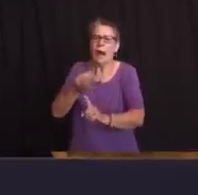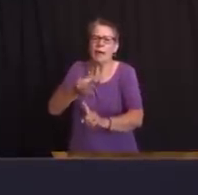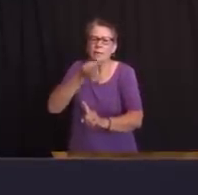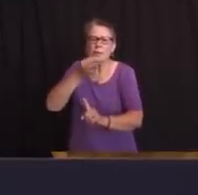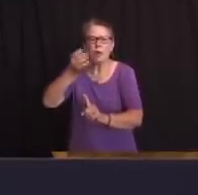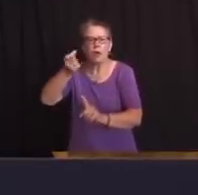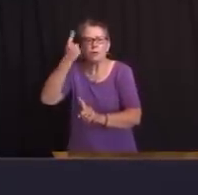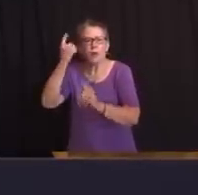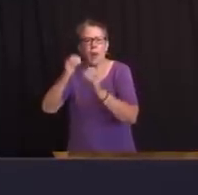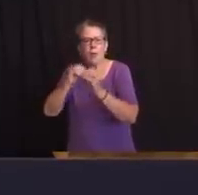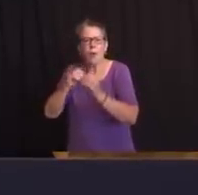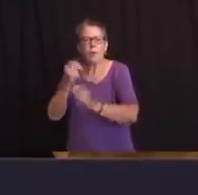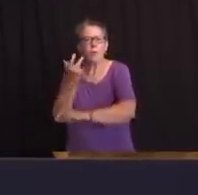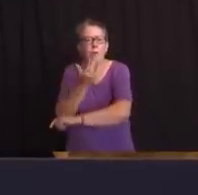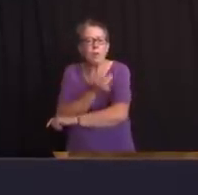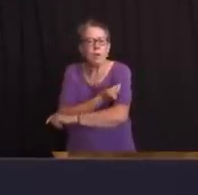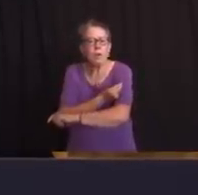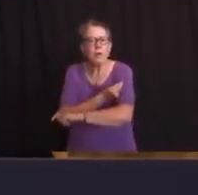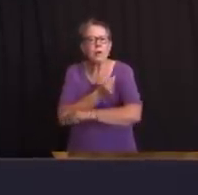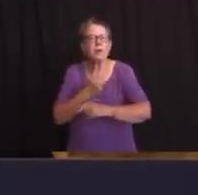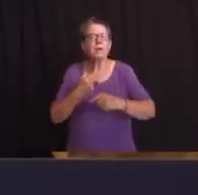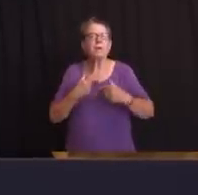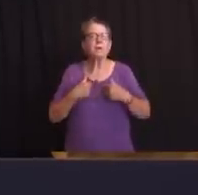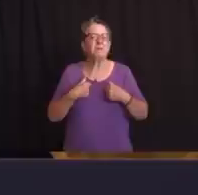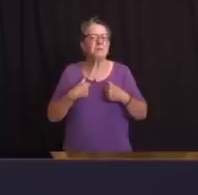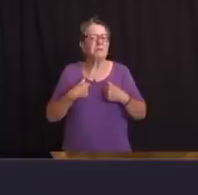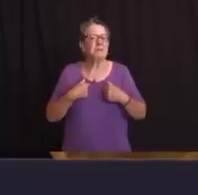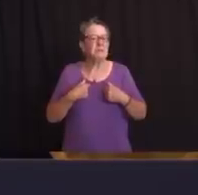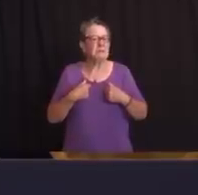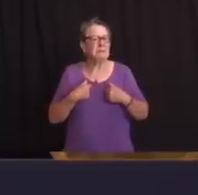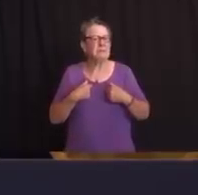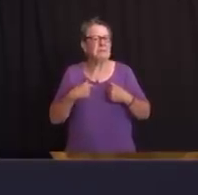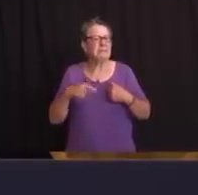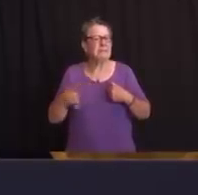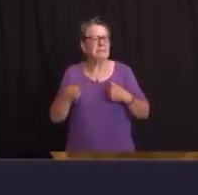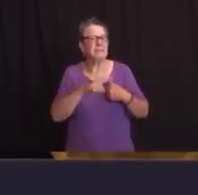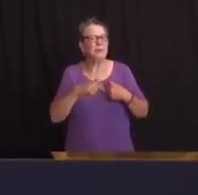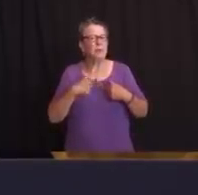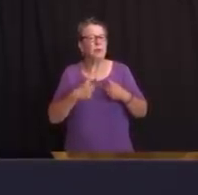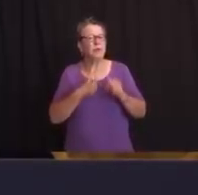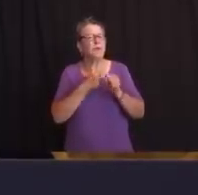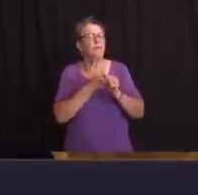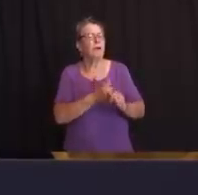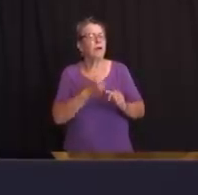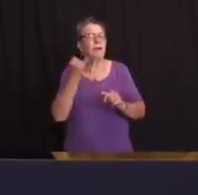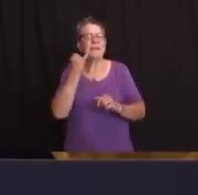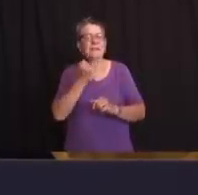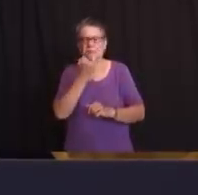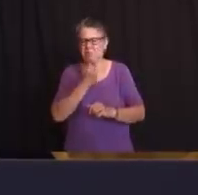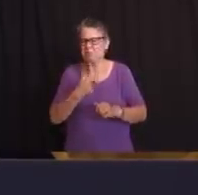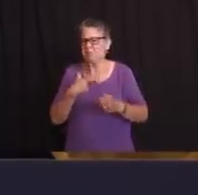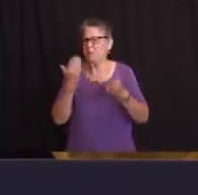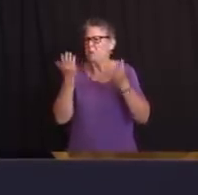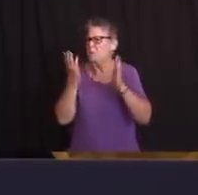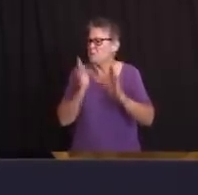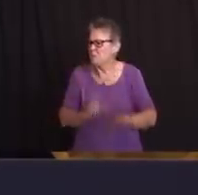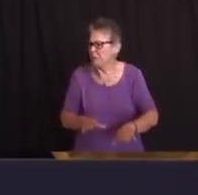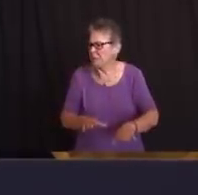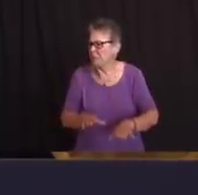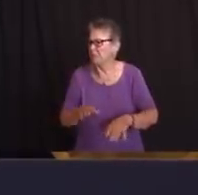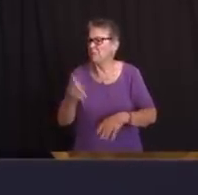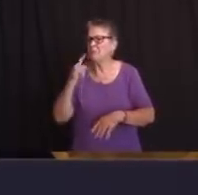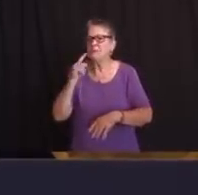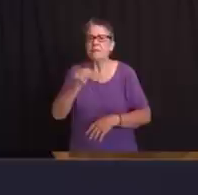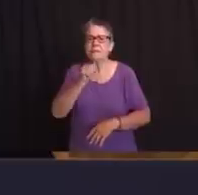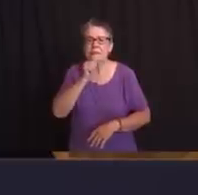recommended, I'll bet you that we'll end up doing it like Israel has, which is go to the seniors and most vulnerable first. But is it fair to say